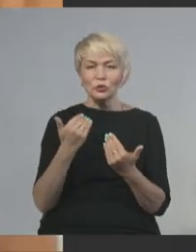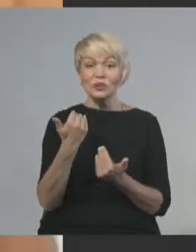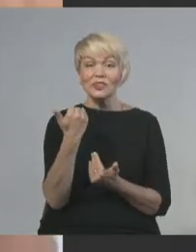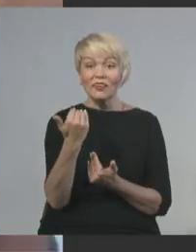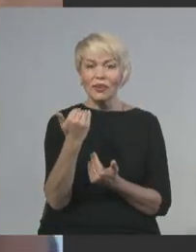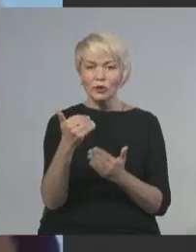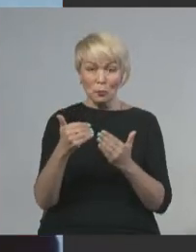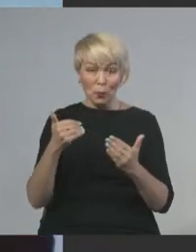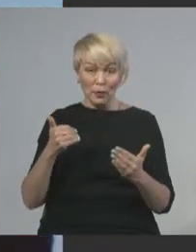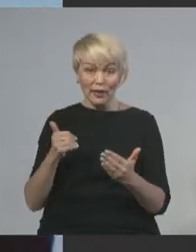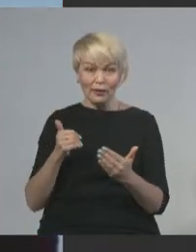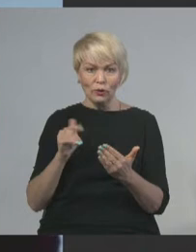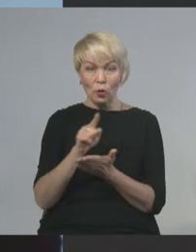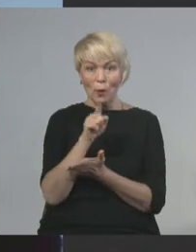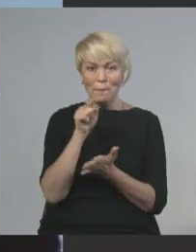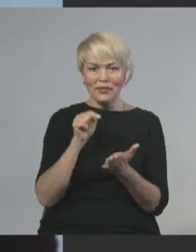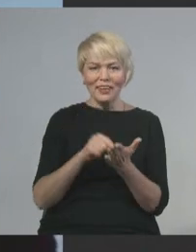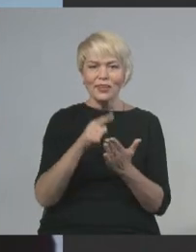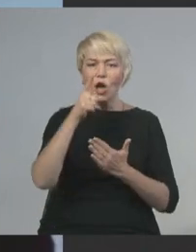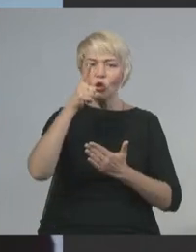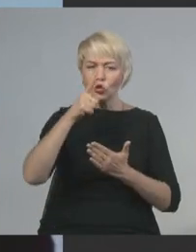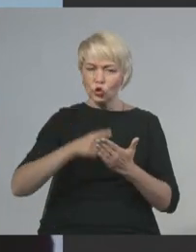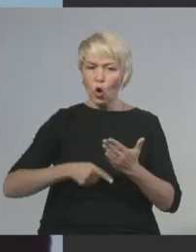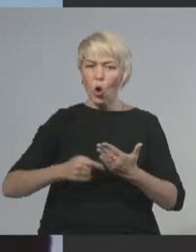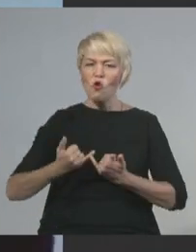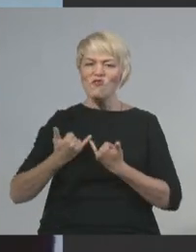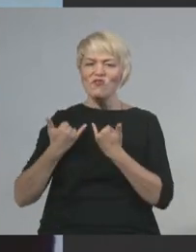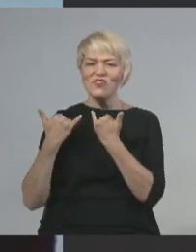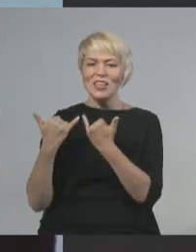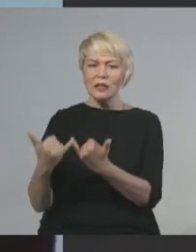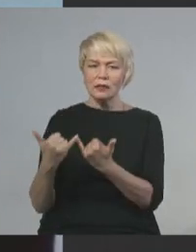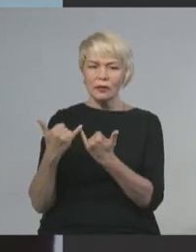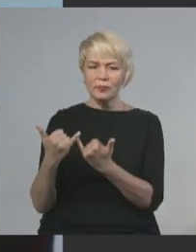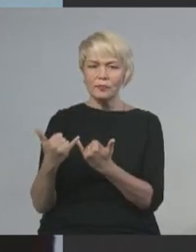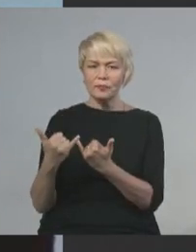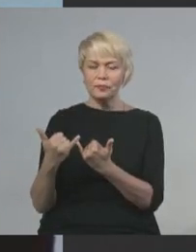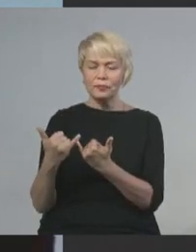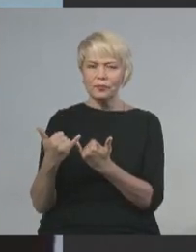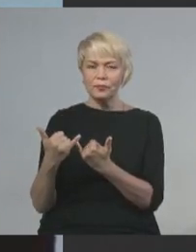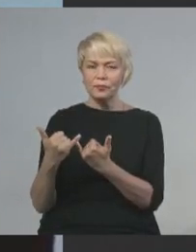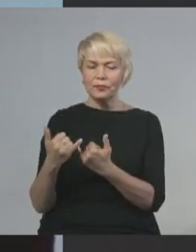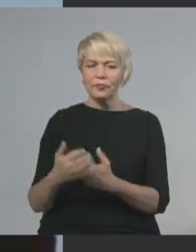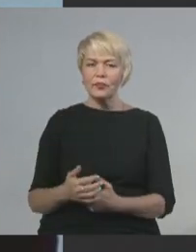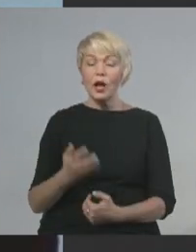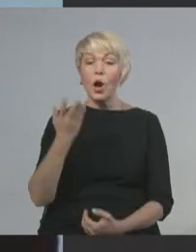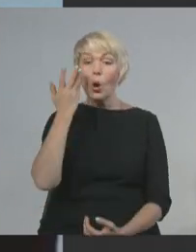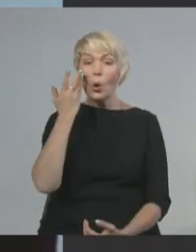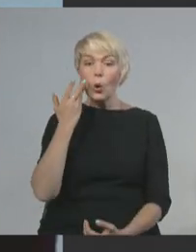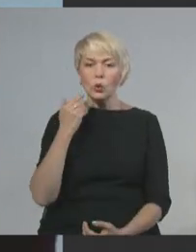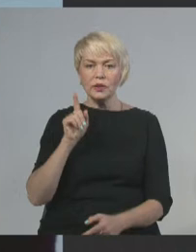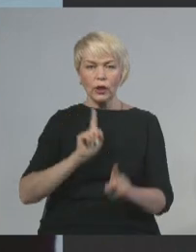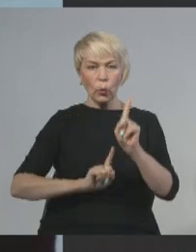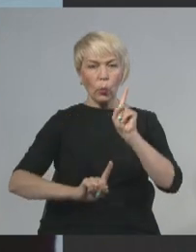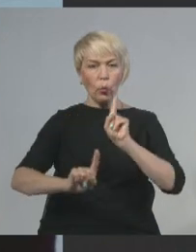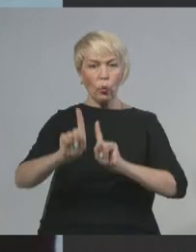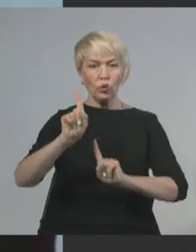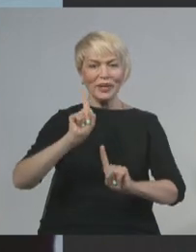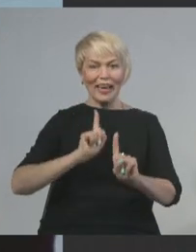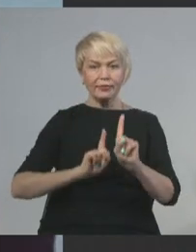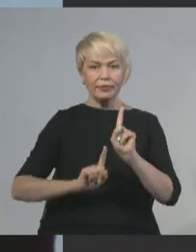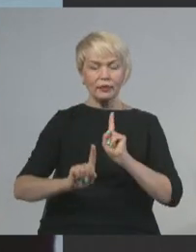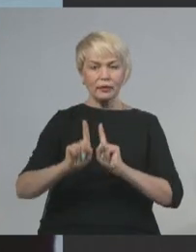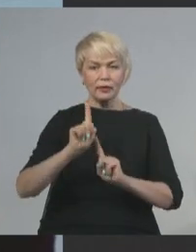think and we that the government and emmanuel macron are trying to make uh